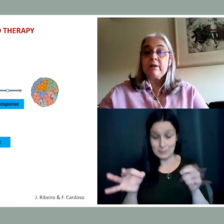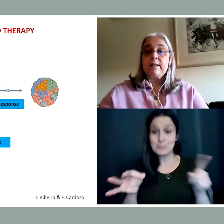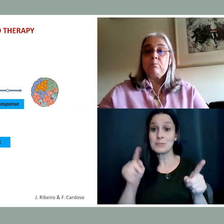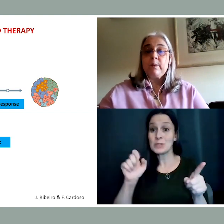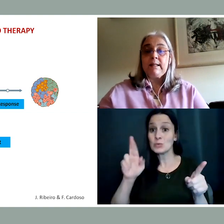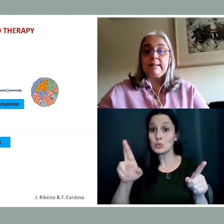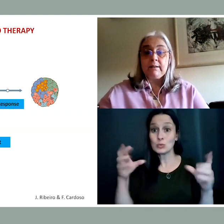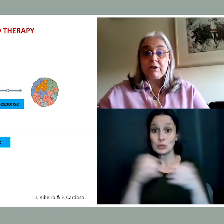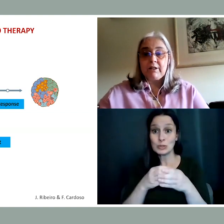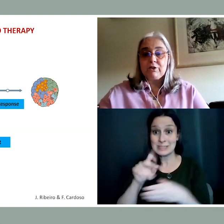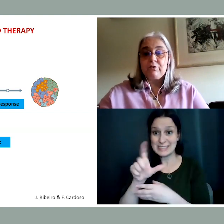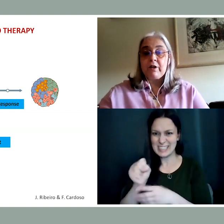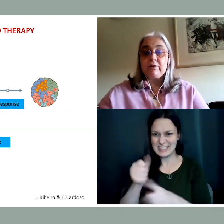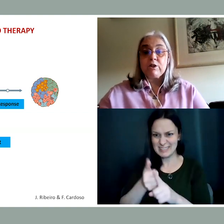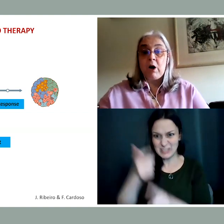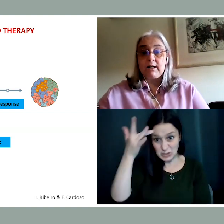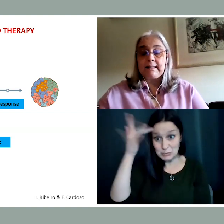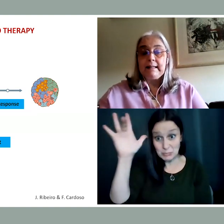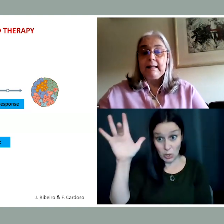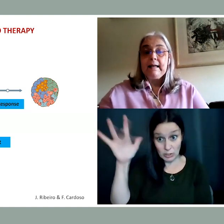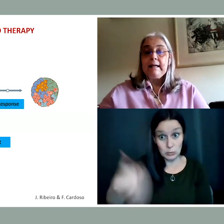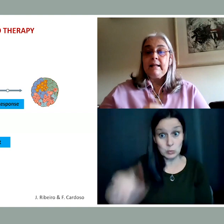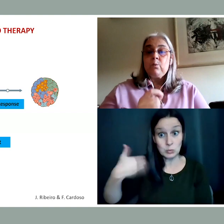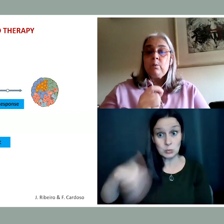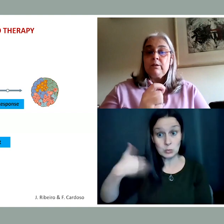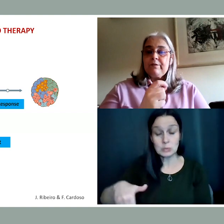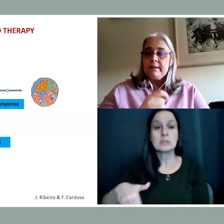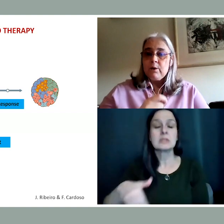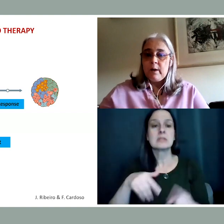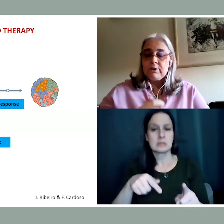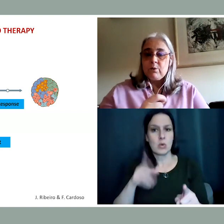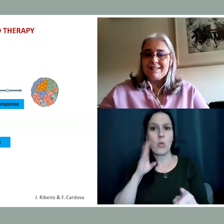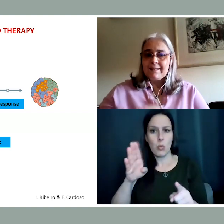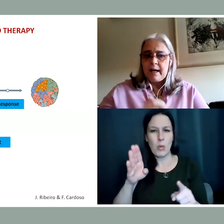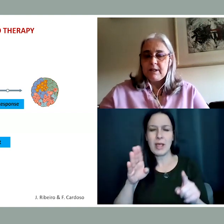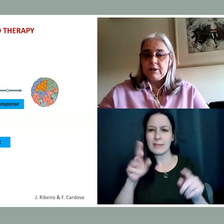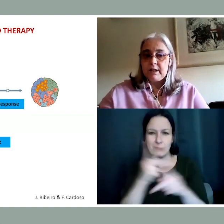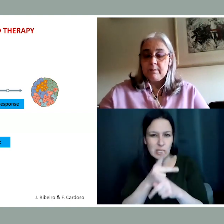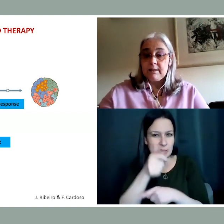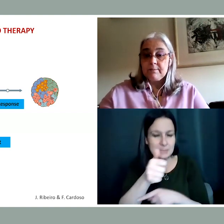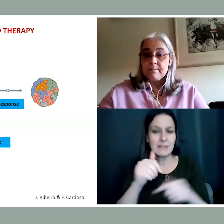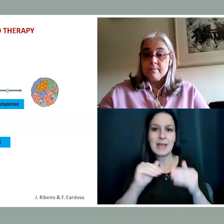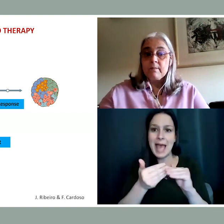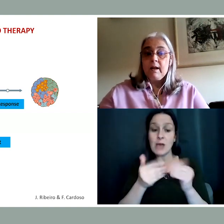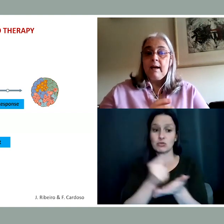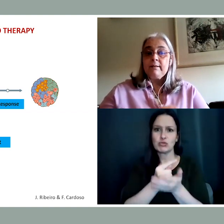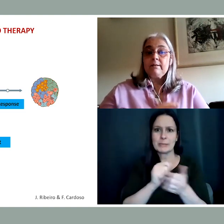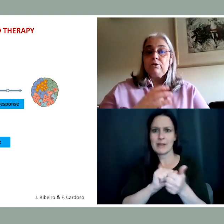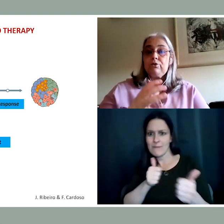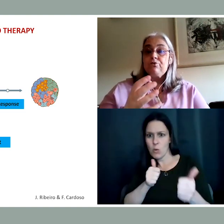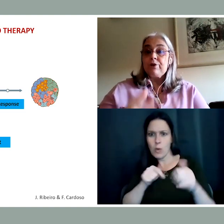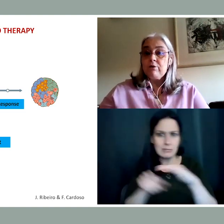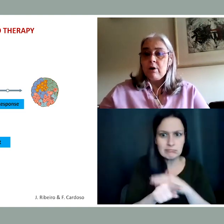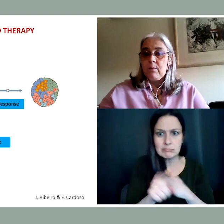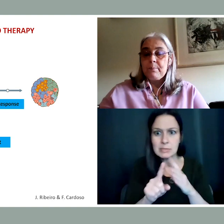are very intelligent, so very smart, and they will find a way to escape the treatment and